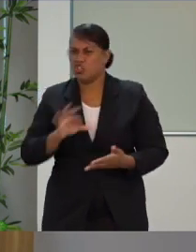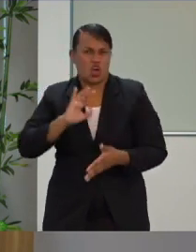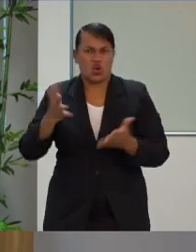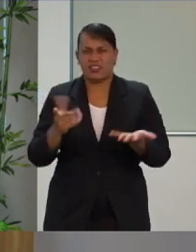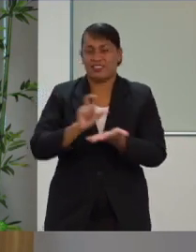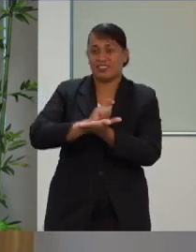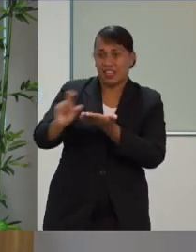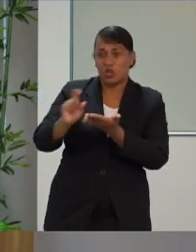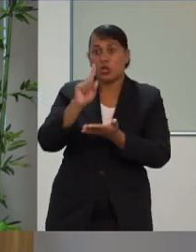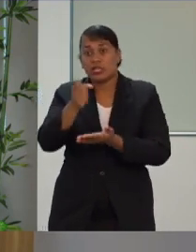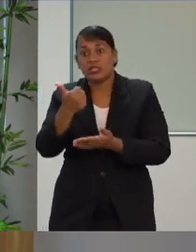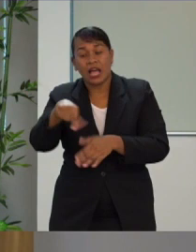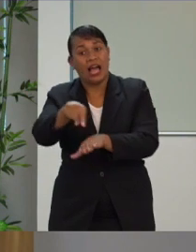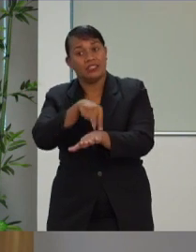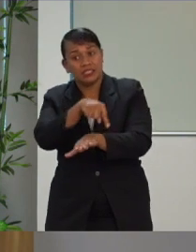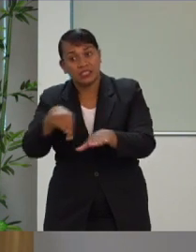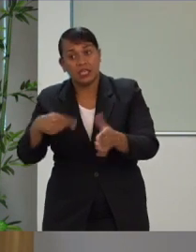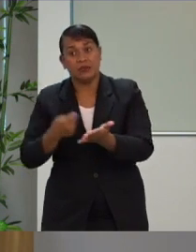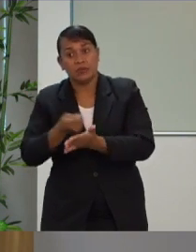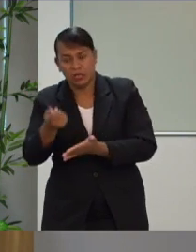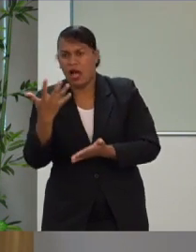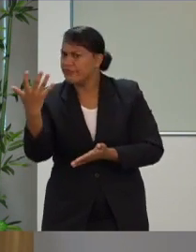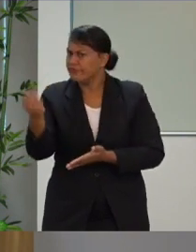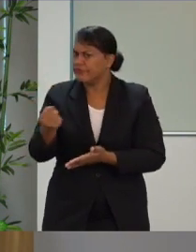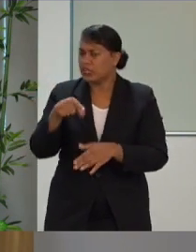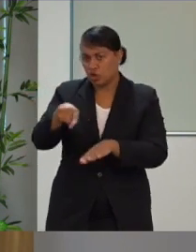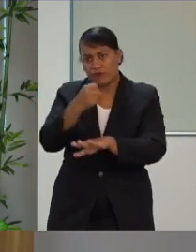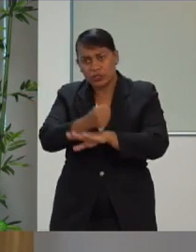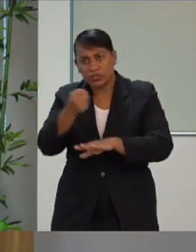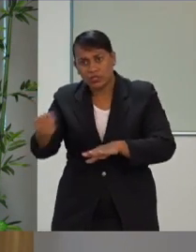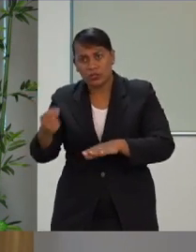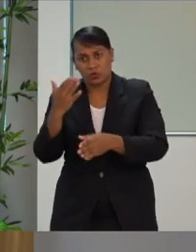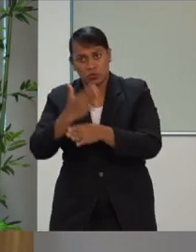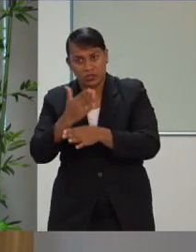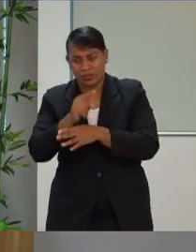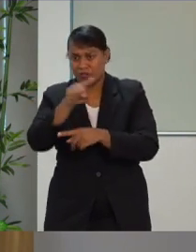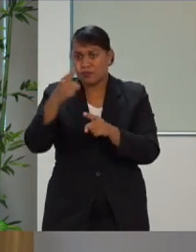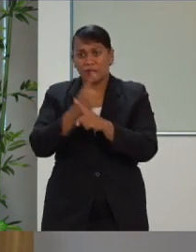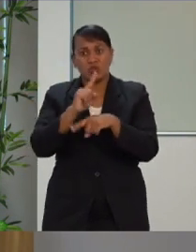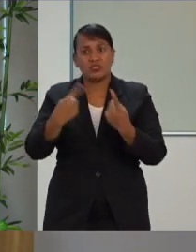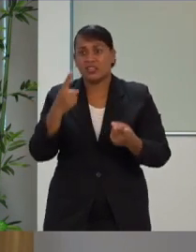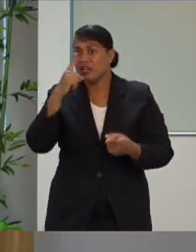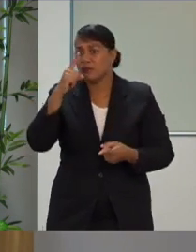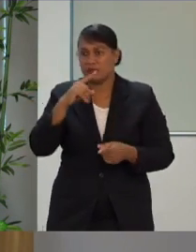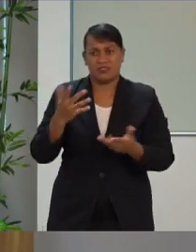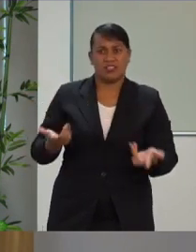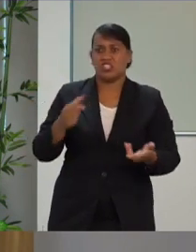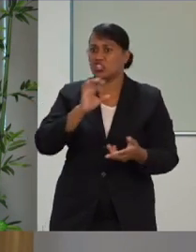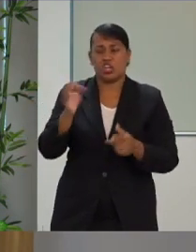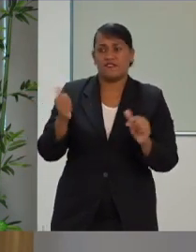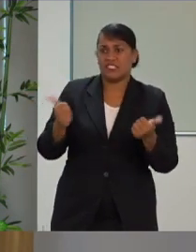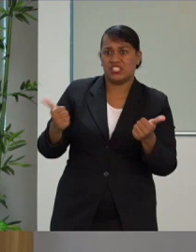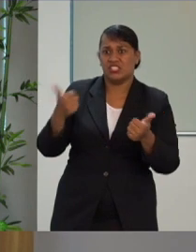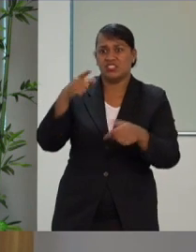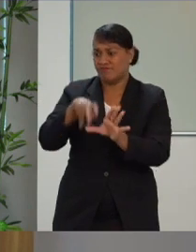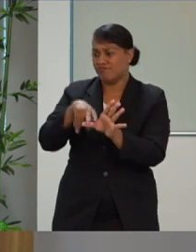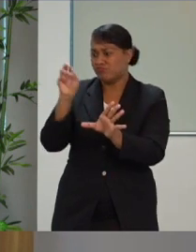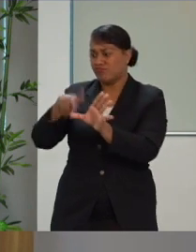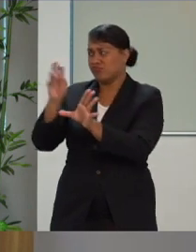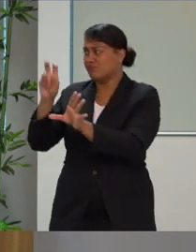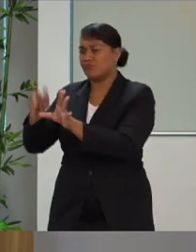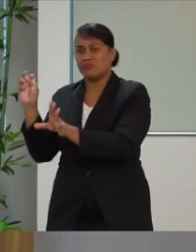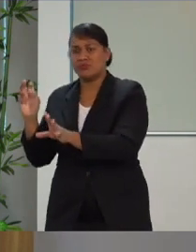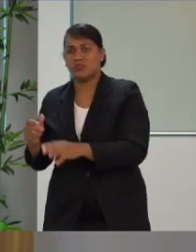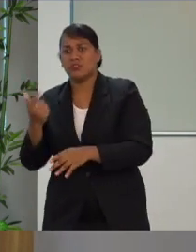pay will be there. So are you talking about people who are no longer employed? For both those who are still employed and those who are